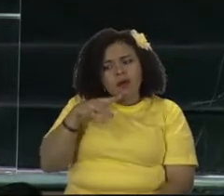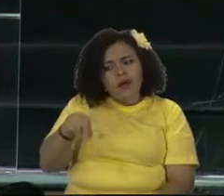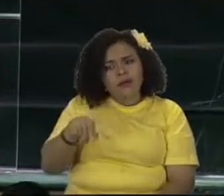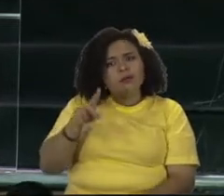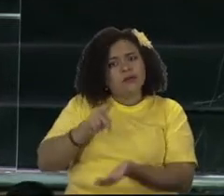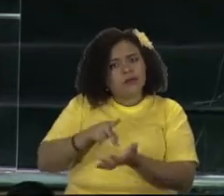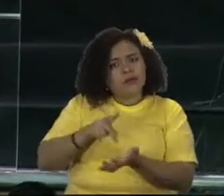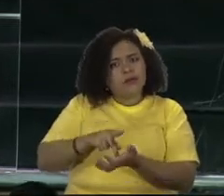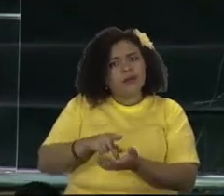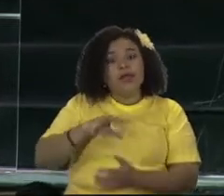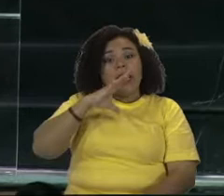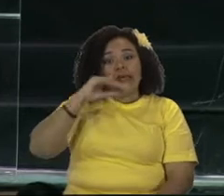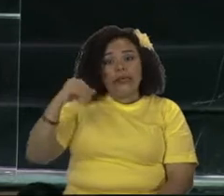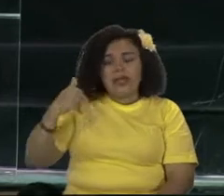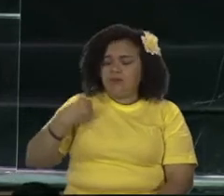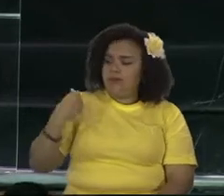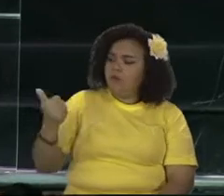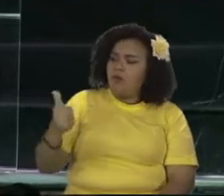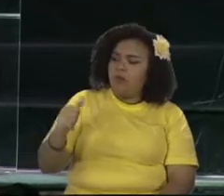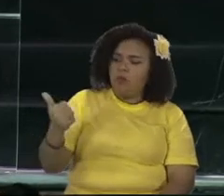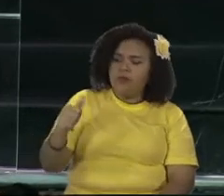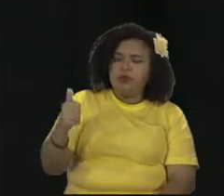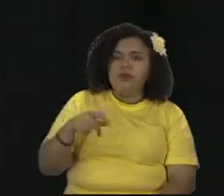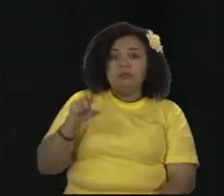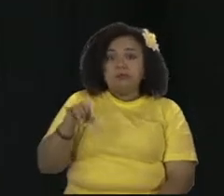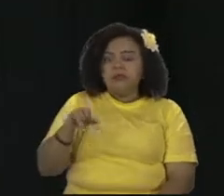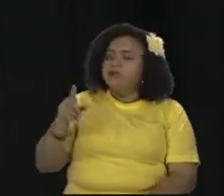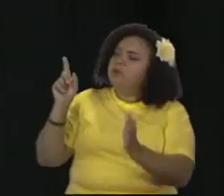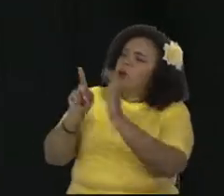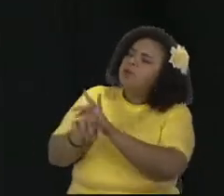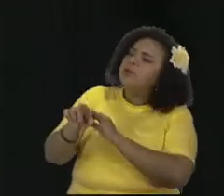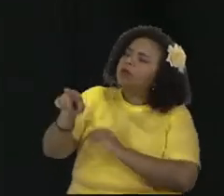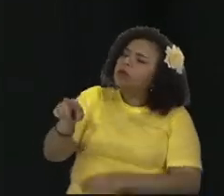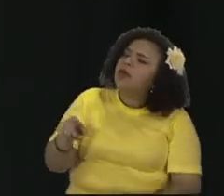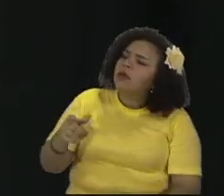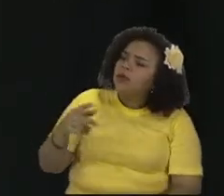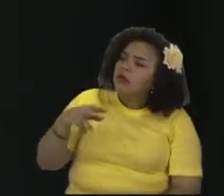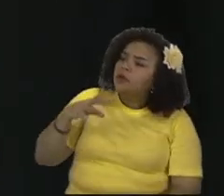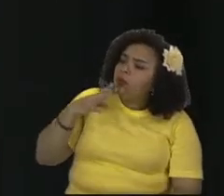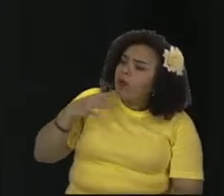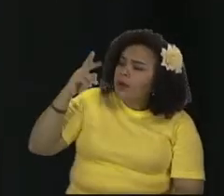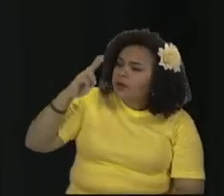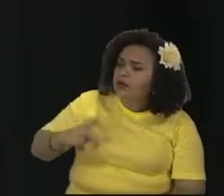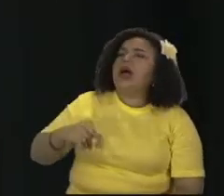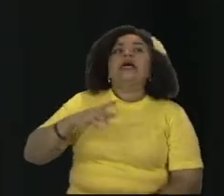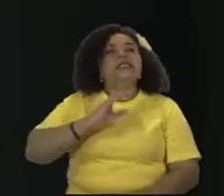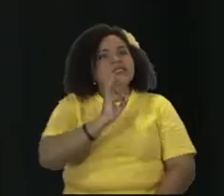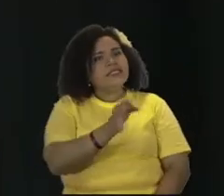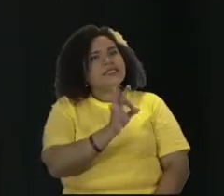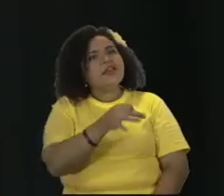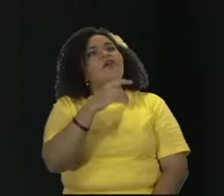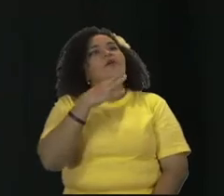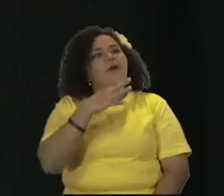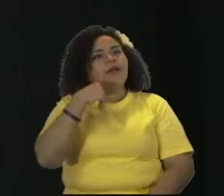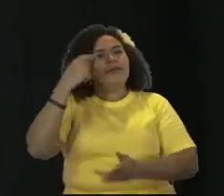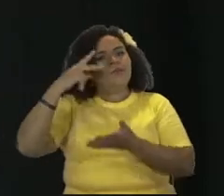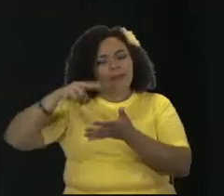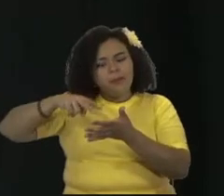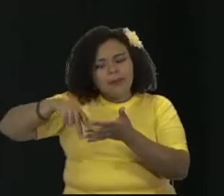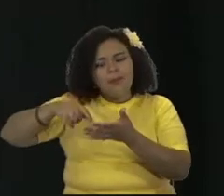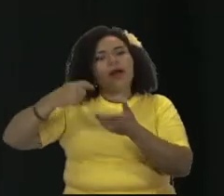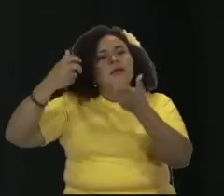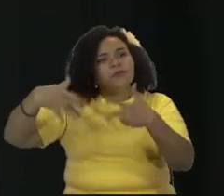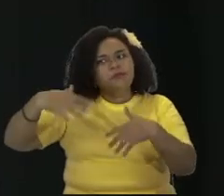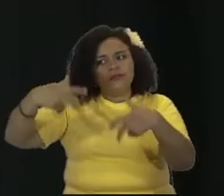deeper. And those who are 11 years old, they know the Bible more than some pastors, not to our